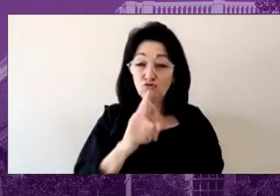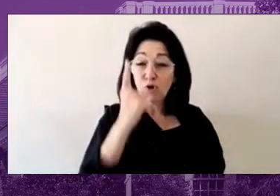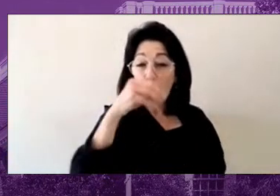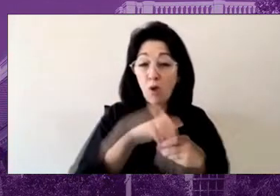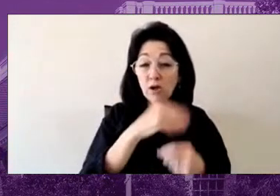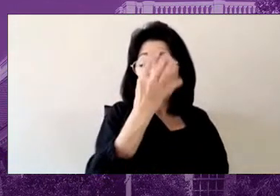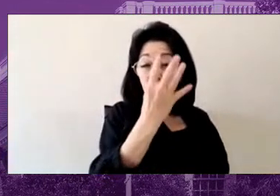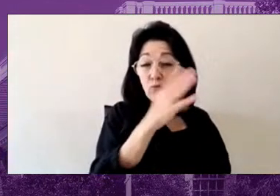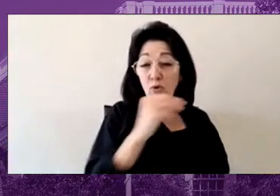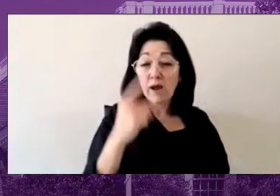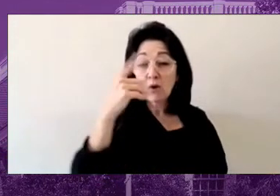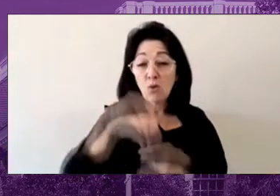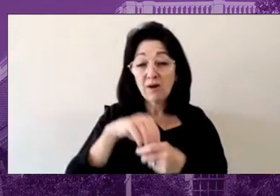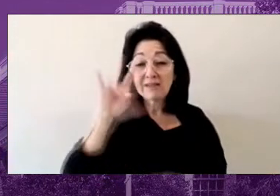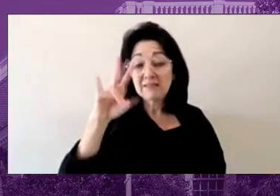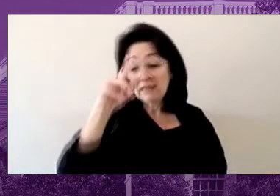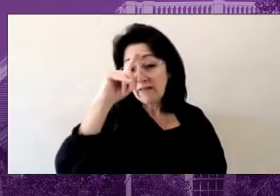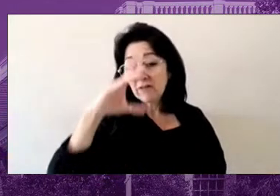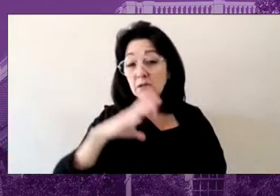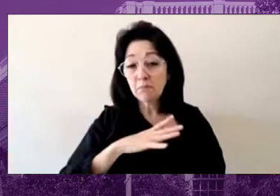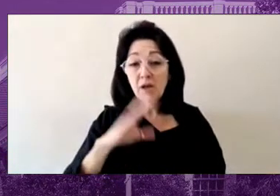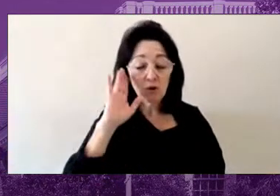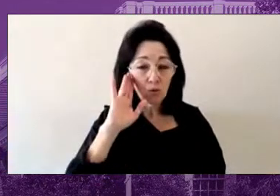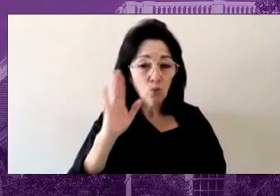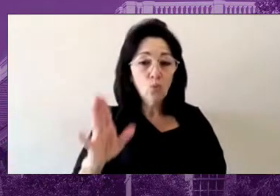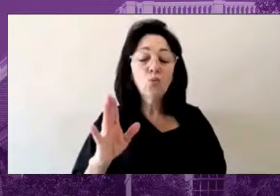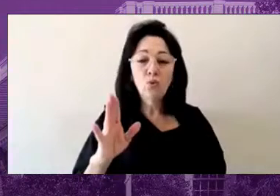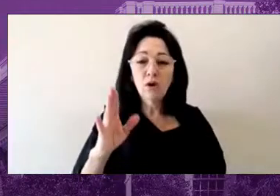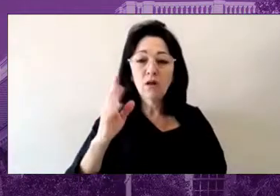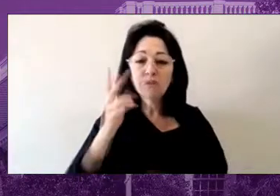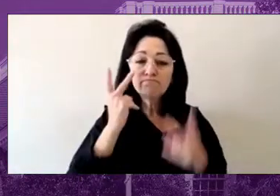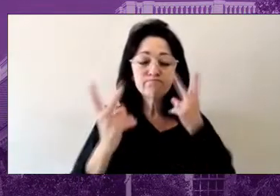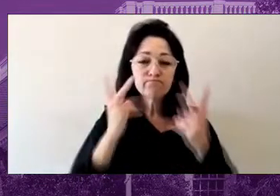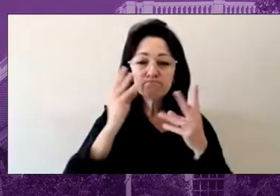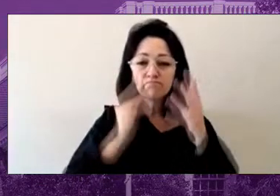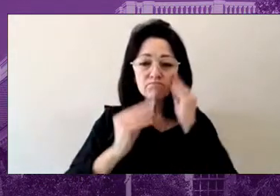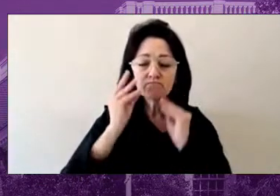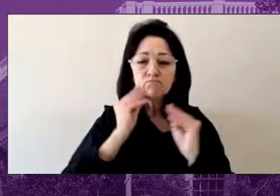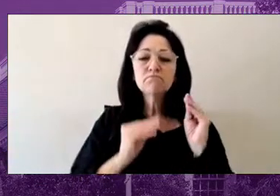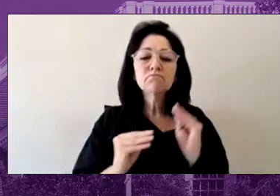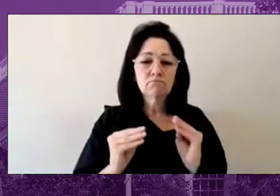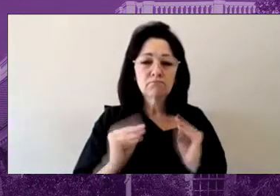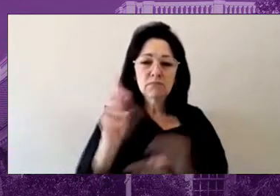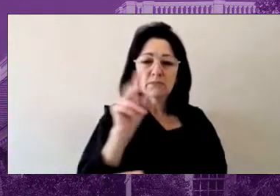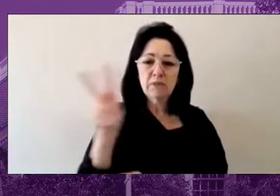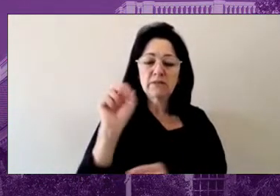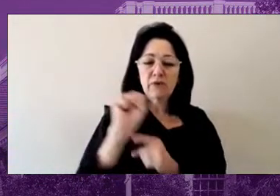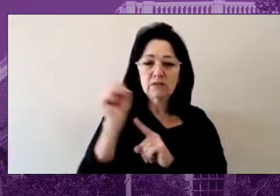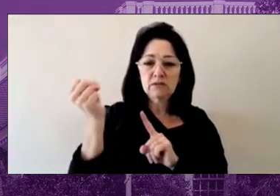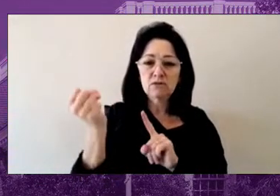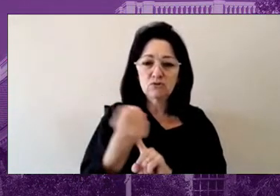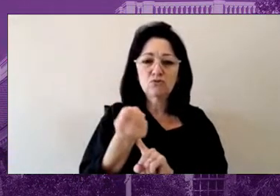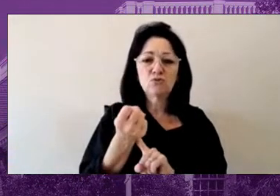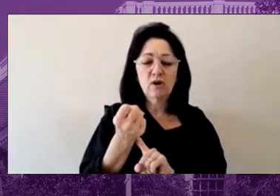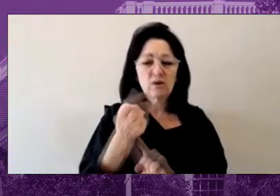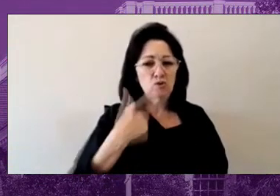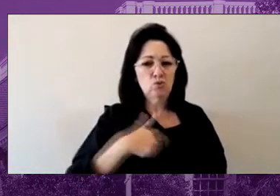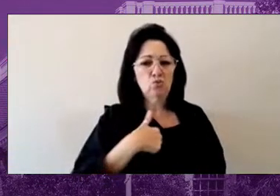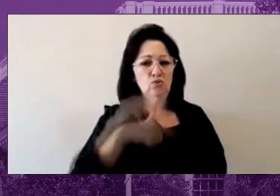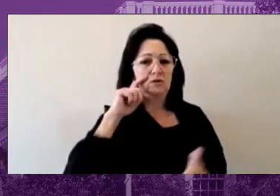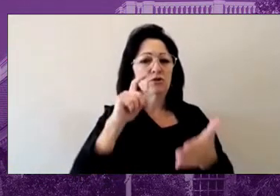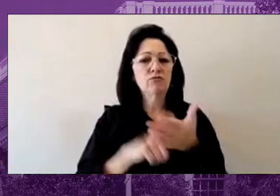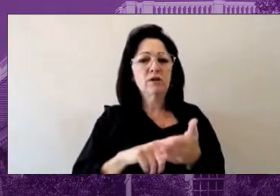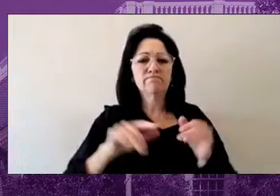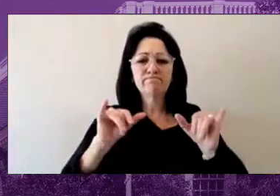7 men will experience domestic violence in their lifetime. And whereas we recognize the really important work of